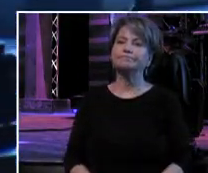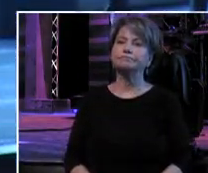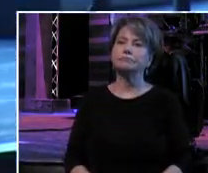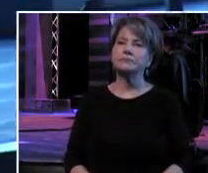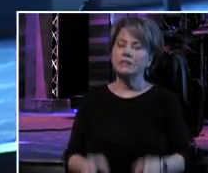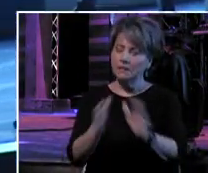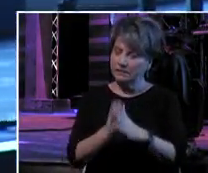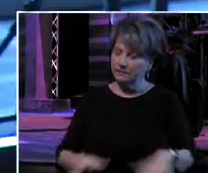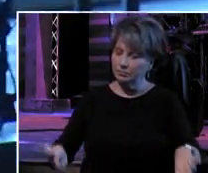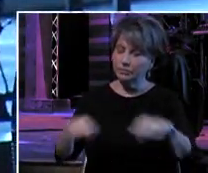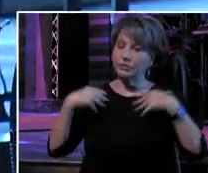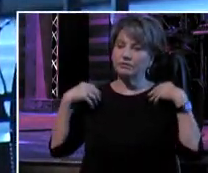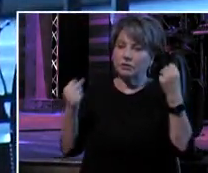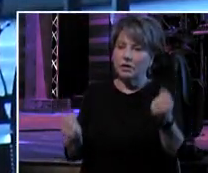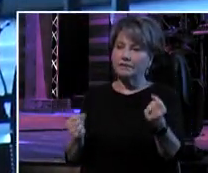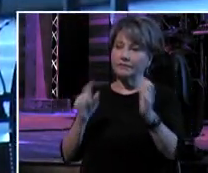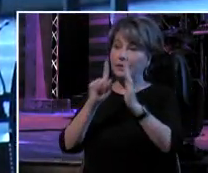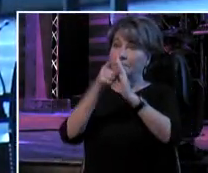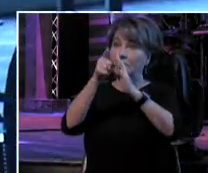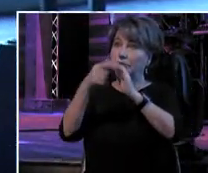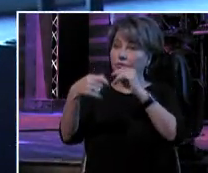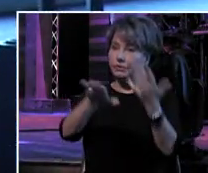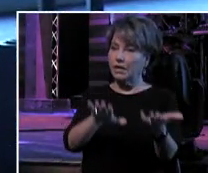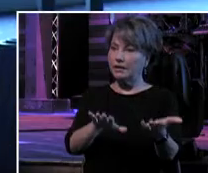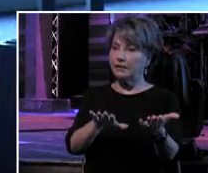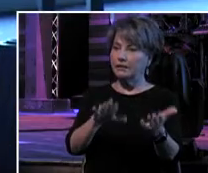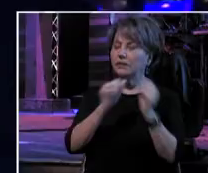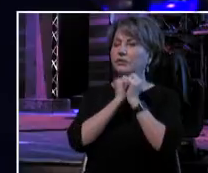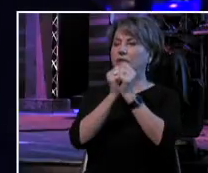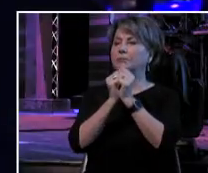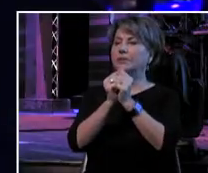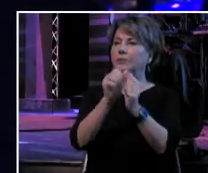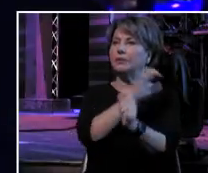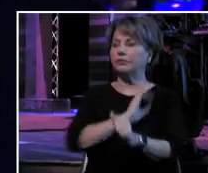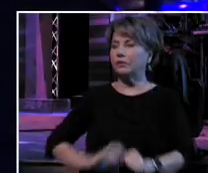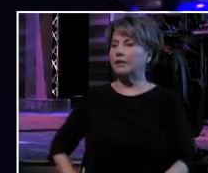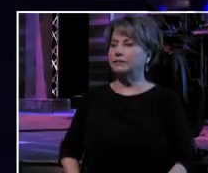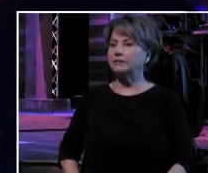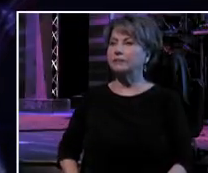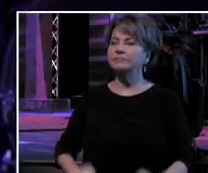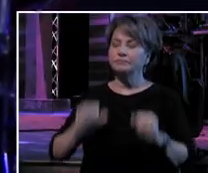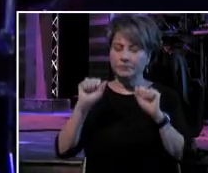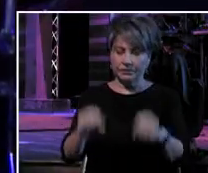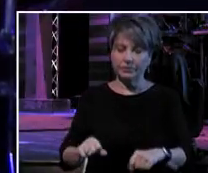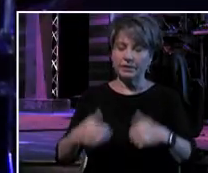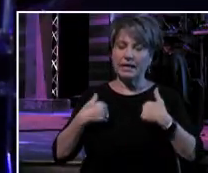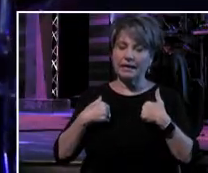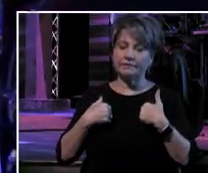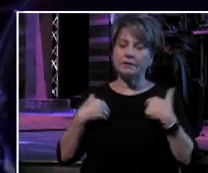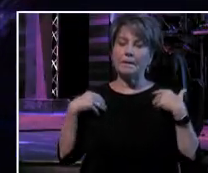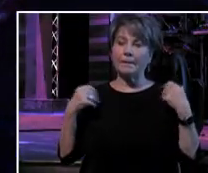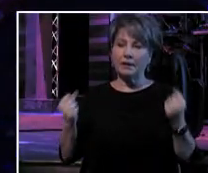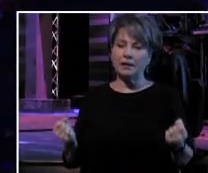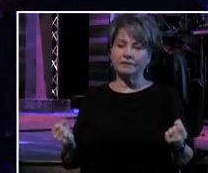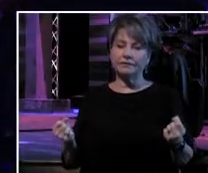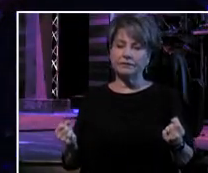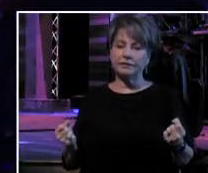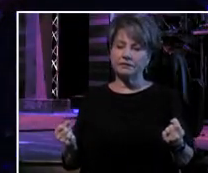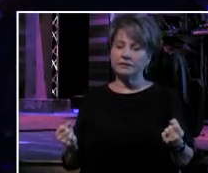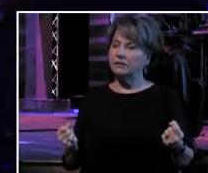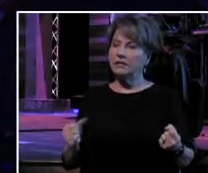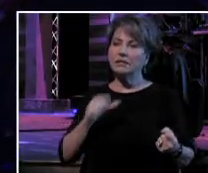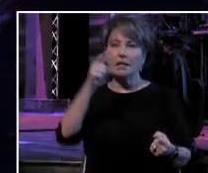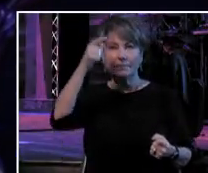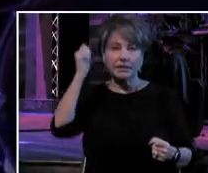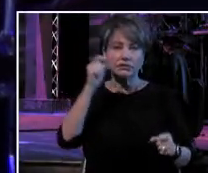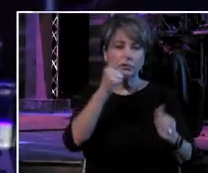that you have confidence the moment you die that you'll be with Christ. And you can have that confidence, not through anything you do,